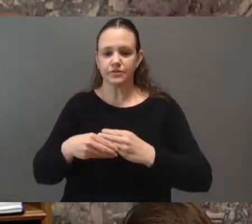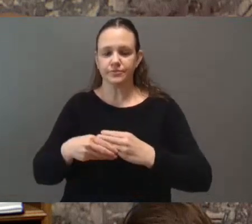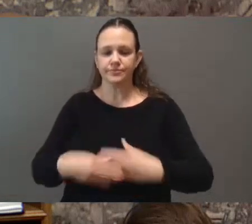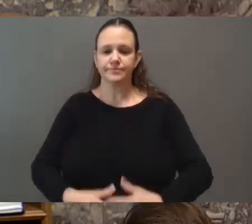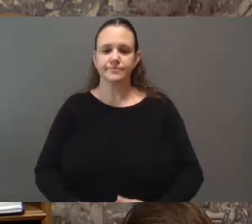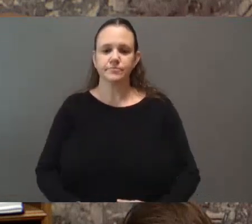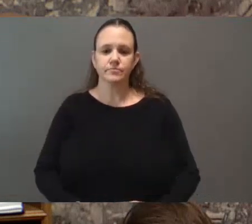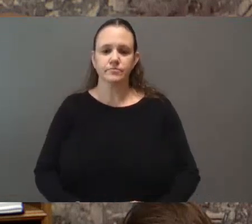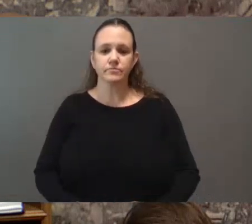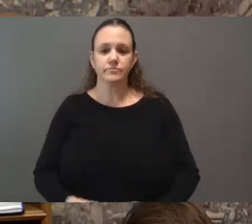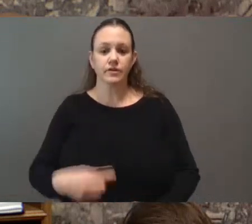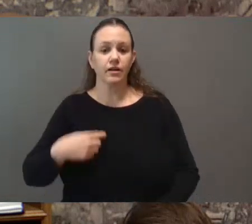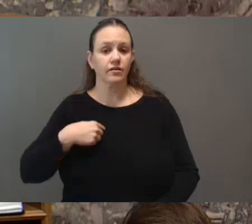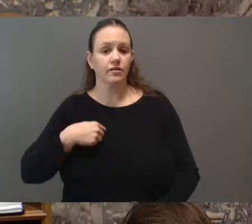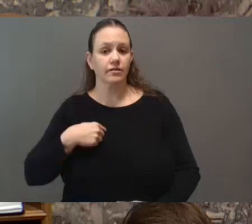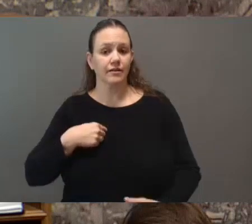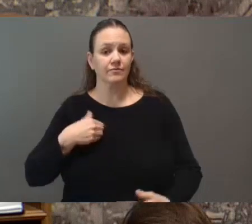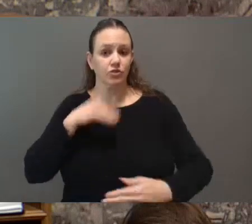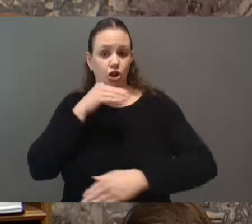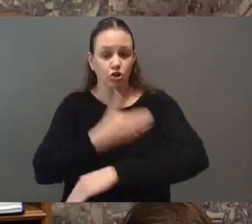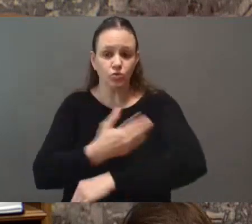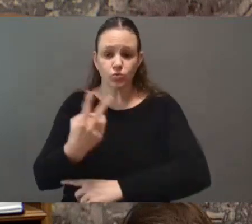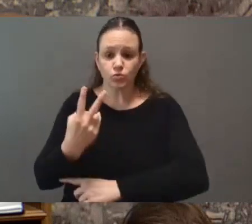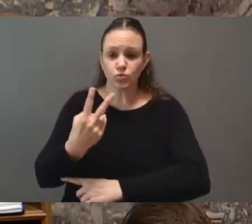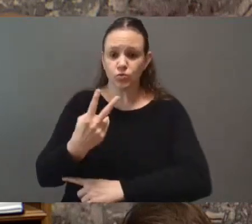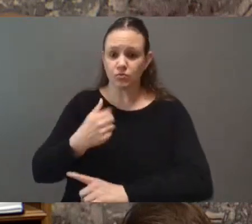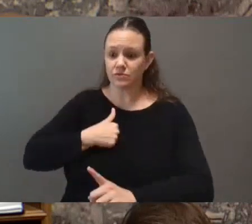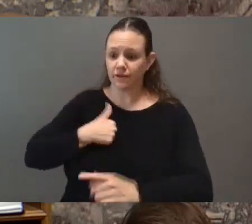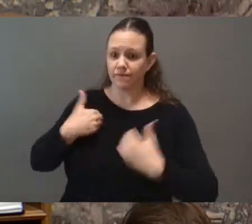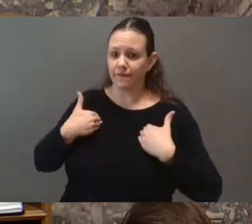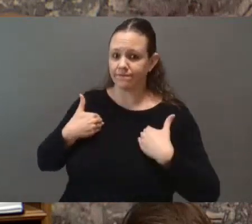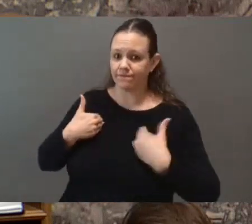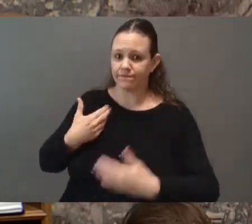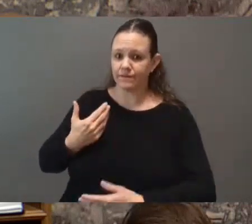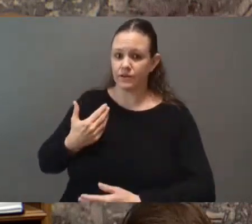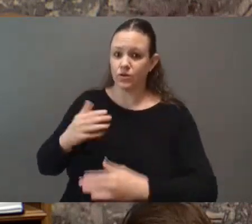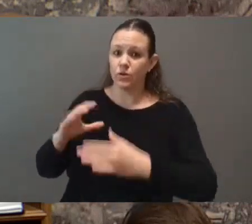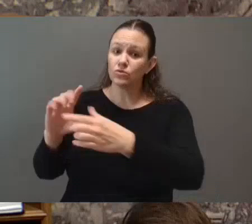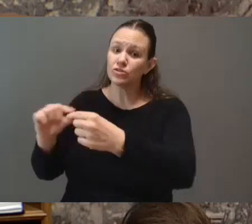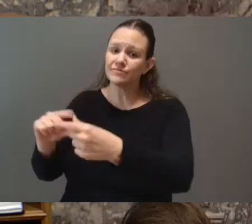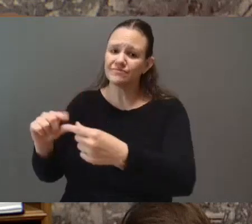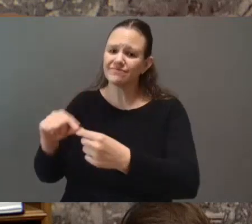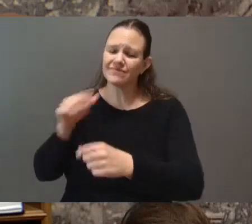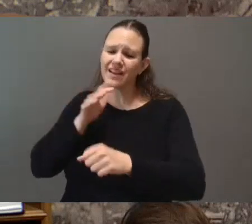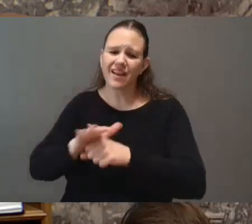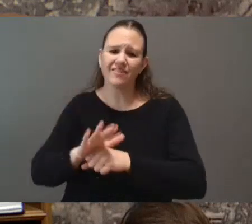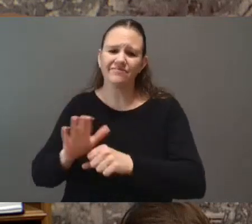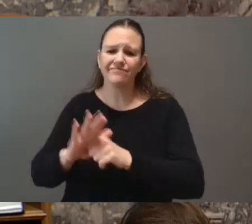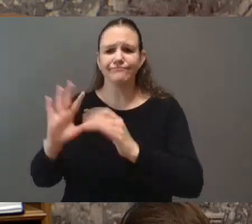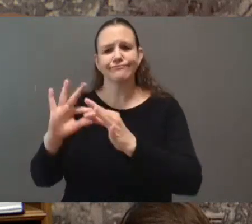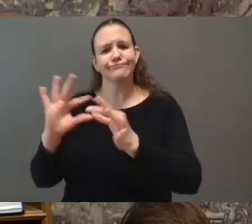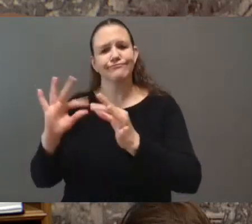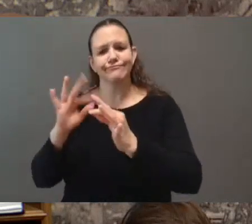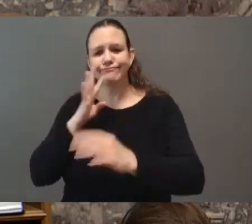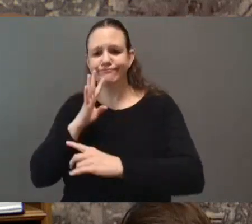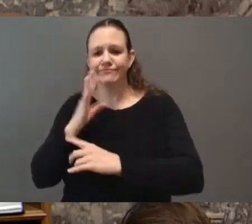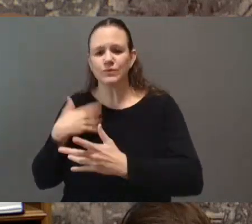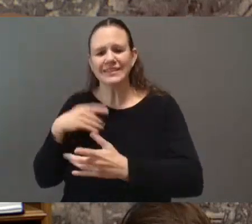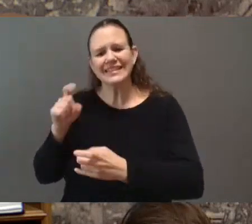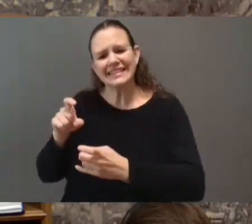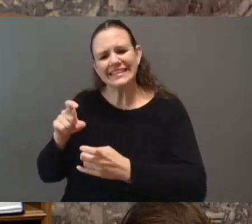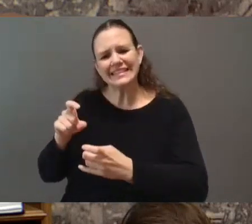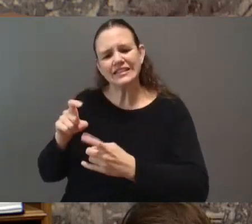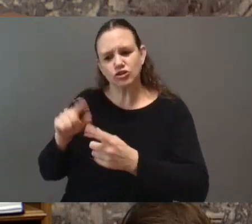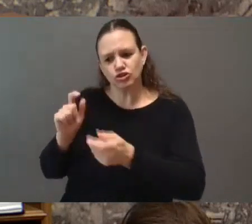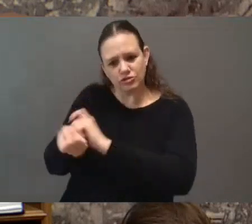What are needed are changes so that we get different results. I've been talking about this with this Premier ever